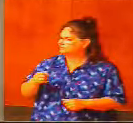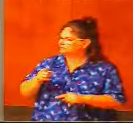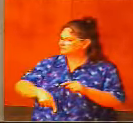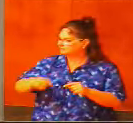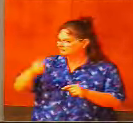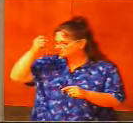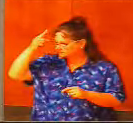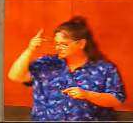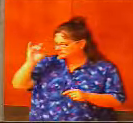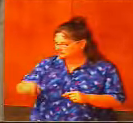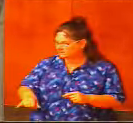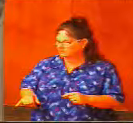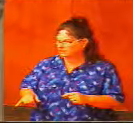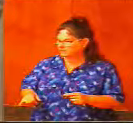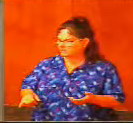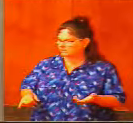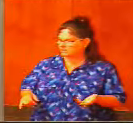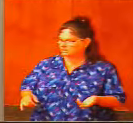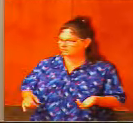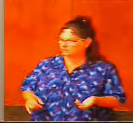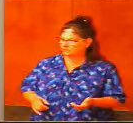that.